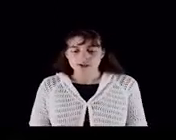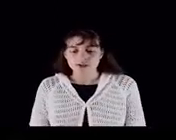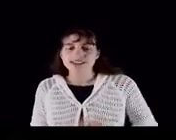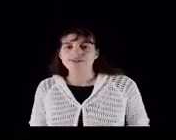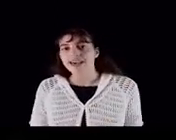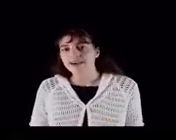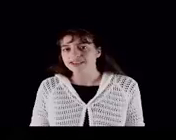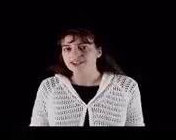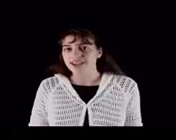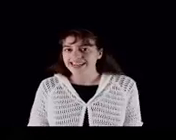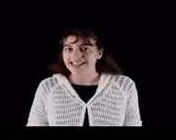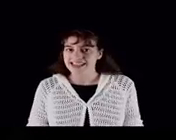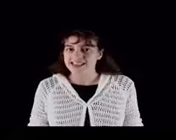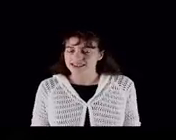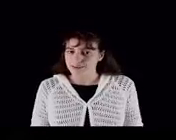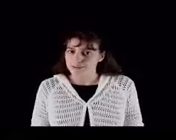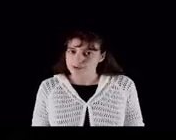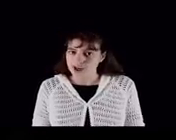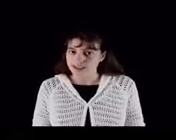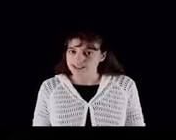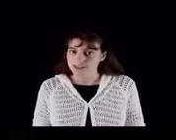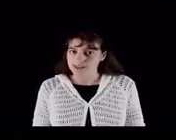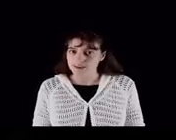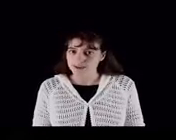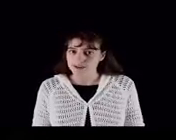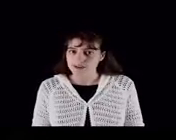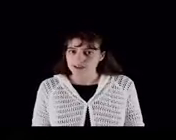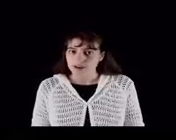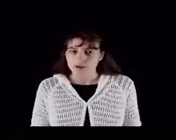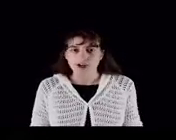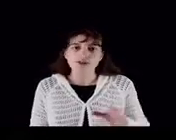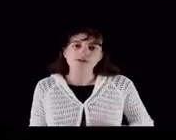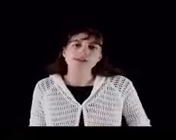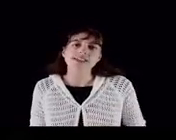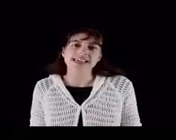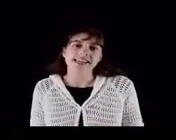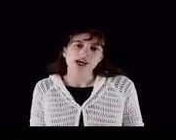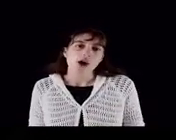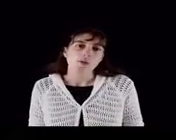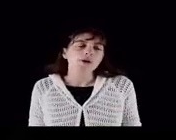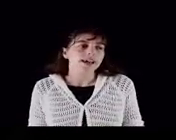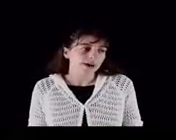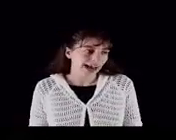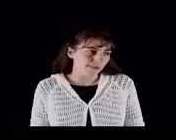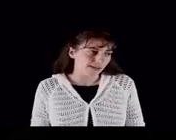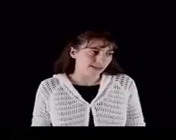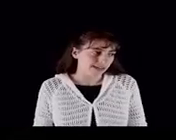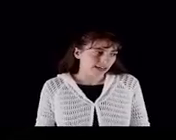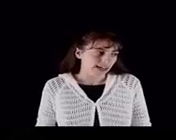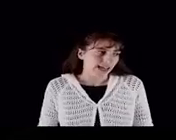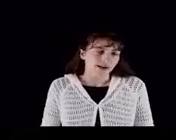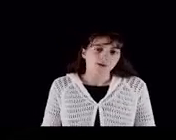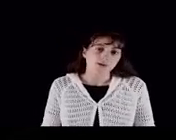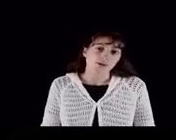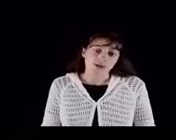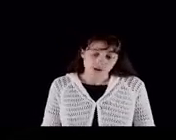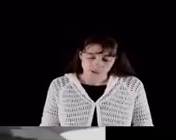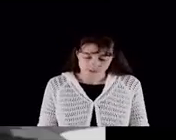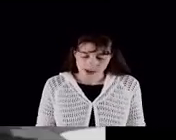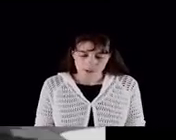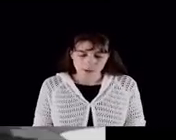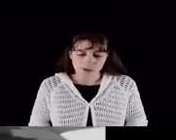you see family shining like this in the darkness of this world? Or are you seeing more like what happened in World War